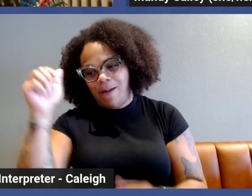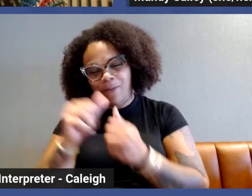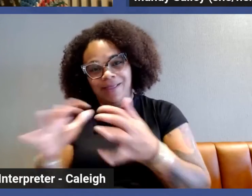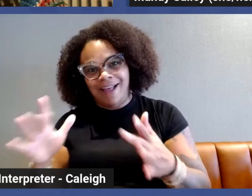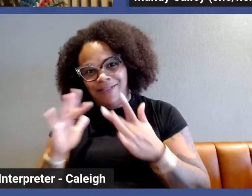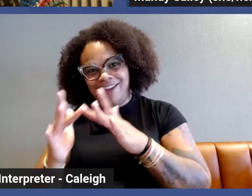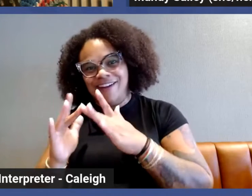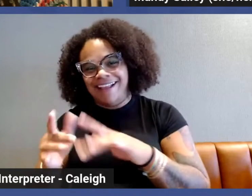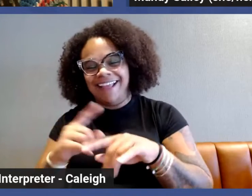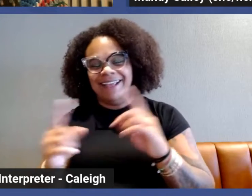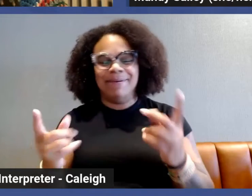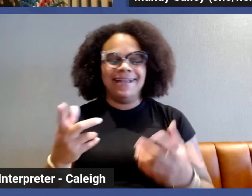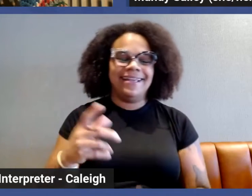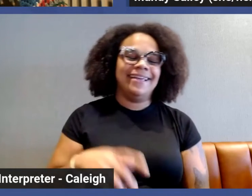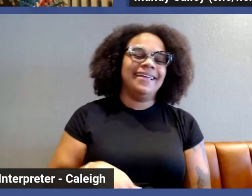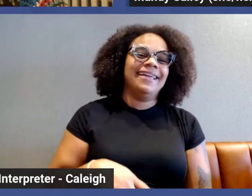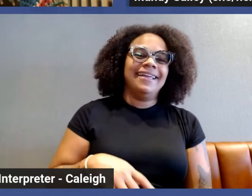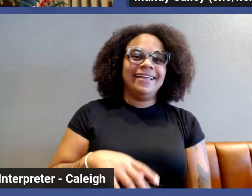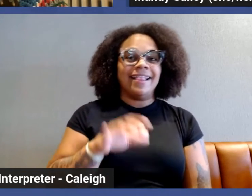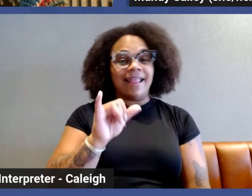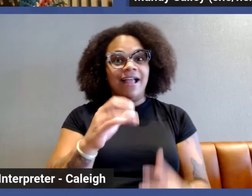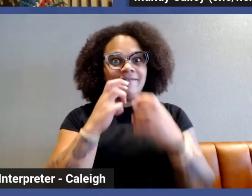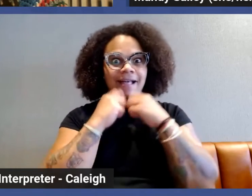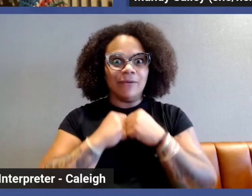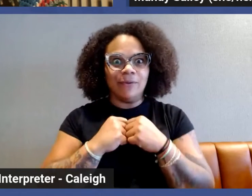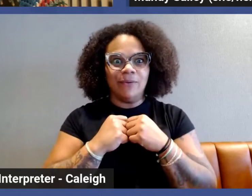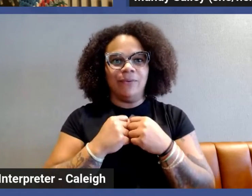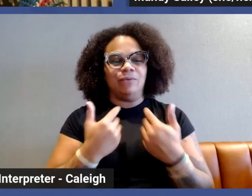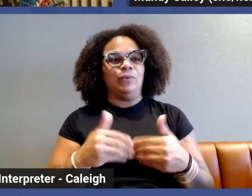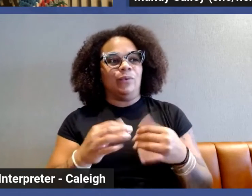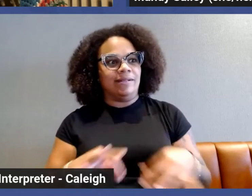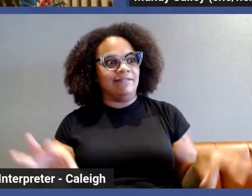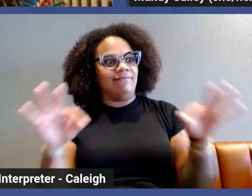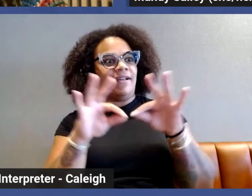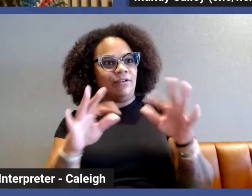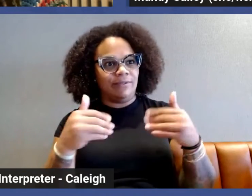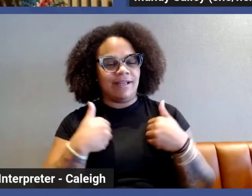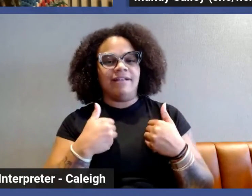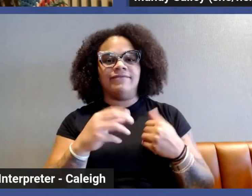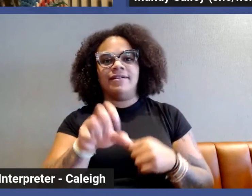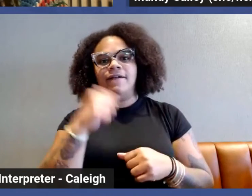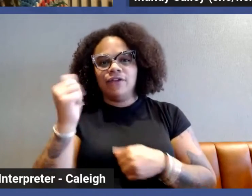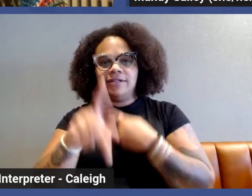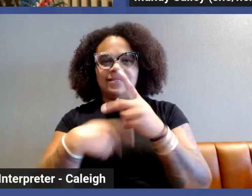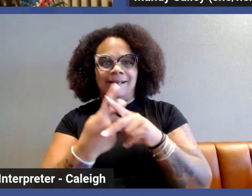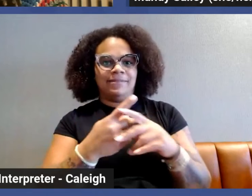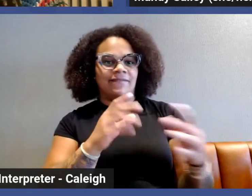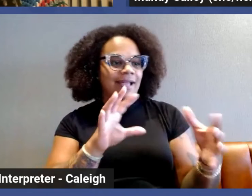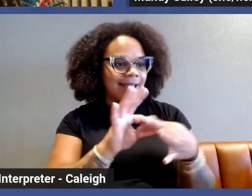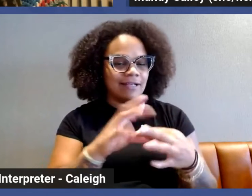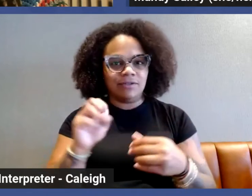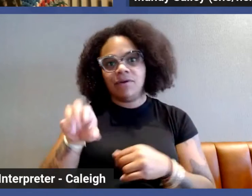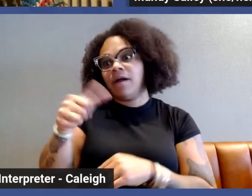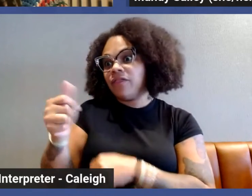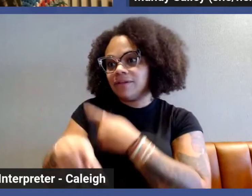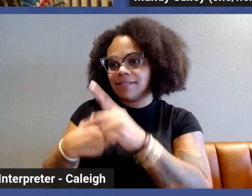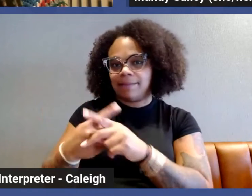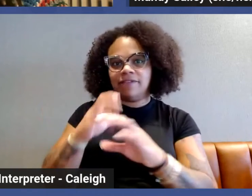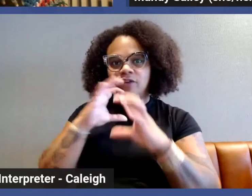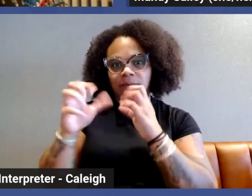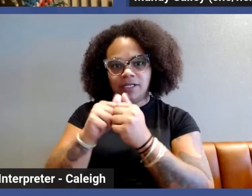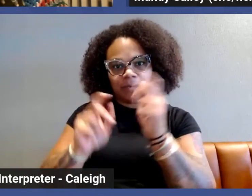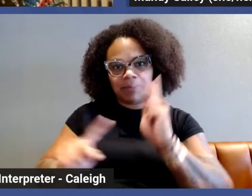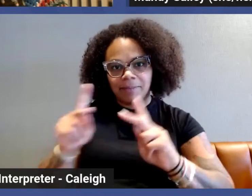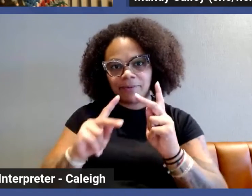But just the value of other kinds of connection and communication with people, because while of course we